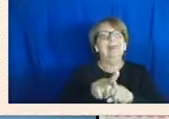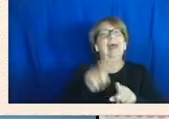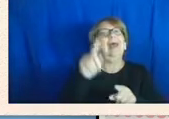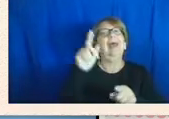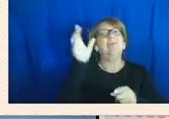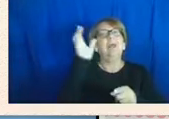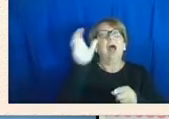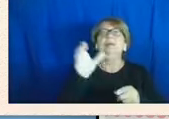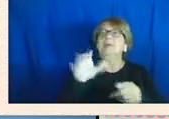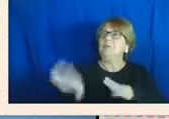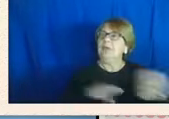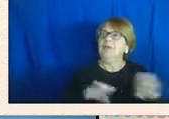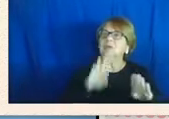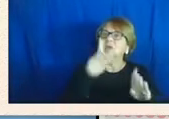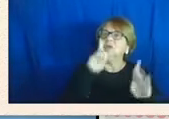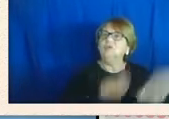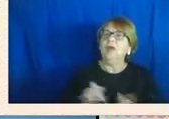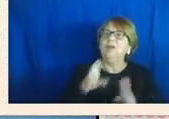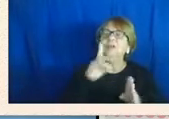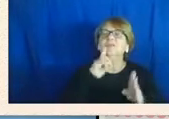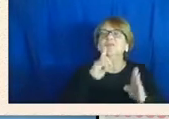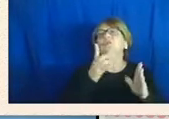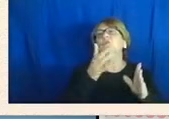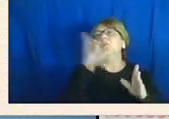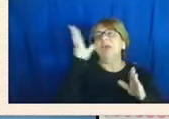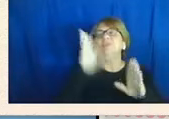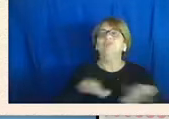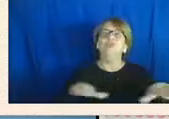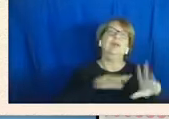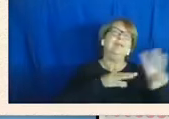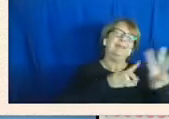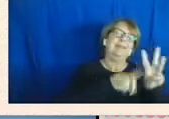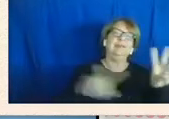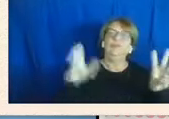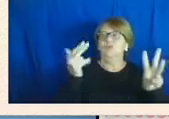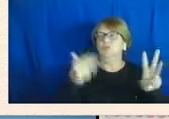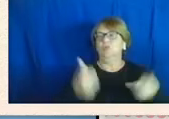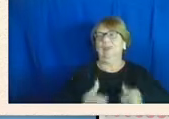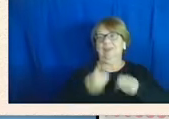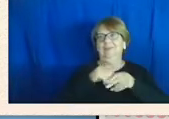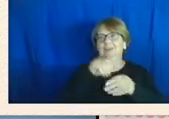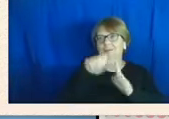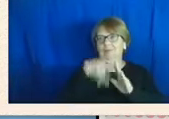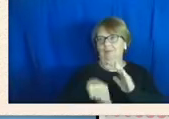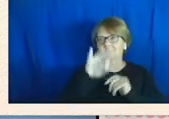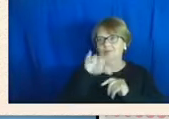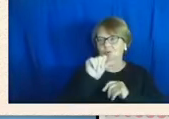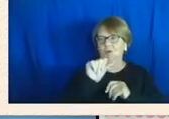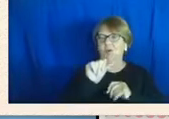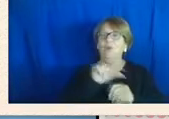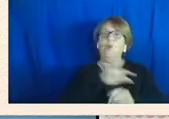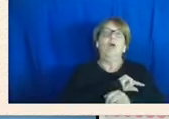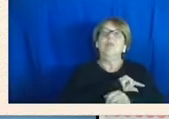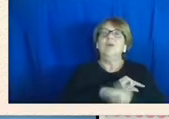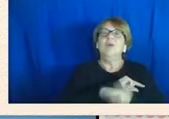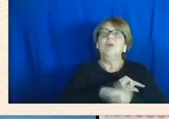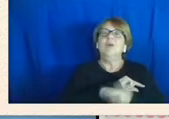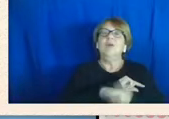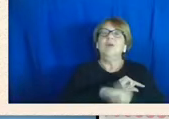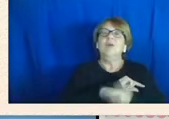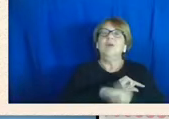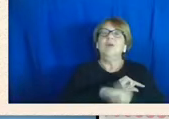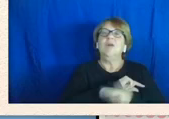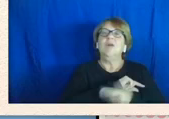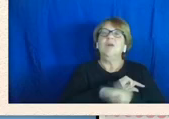children ages 6 to 13 who are living in the state of Florida. To qualify, you only need to have mildly elevated anxiety, depression,